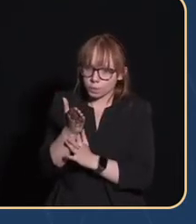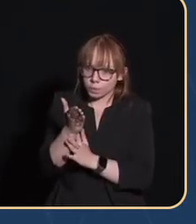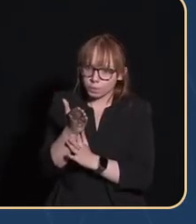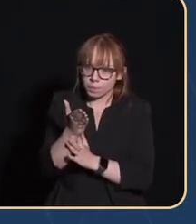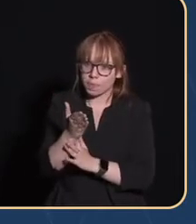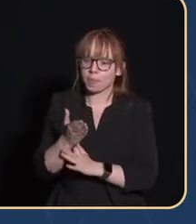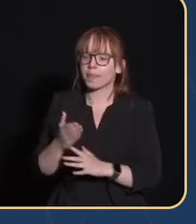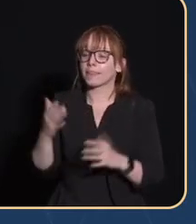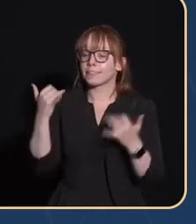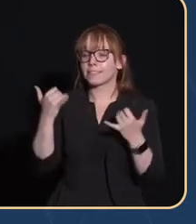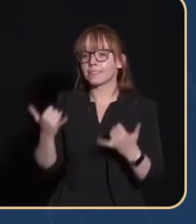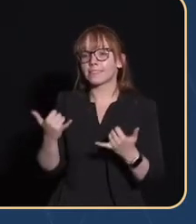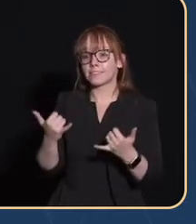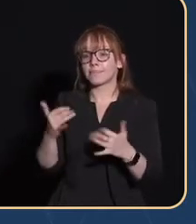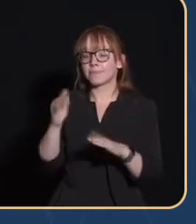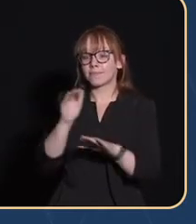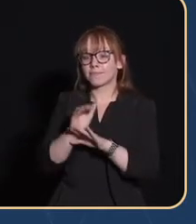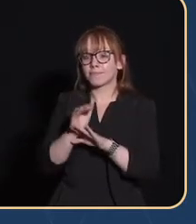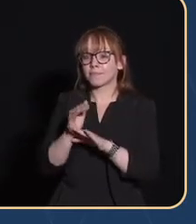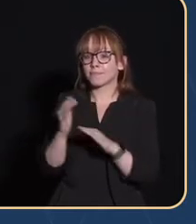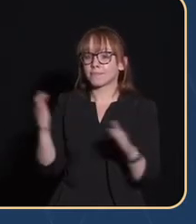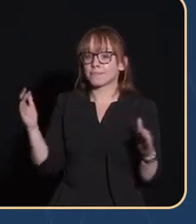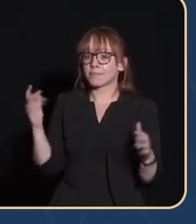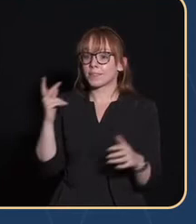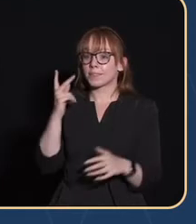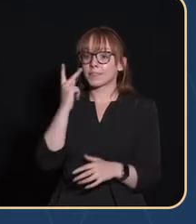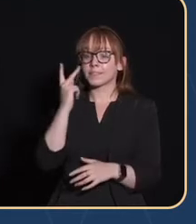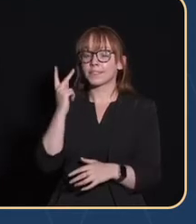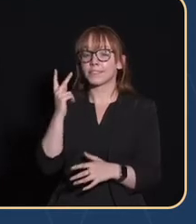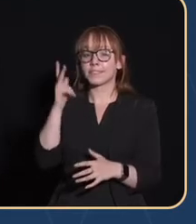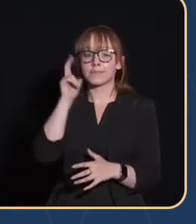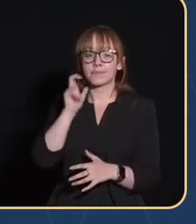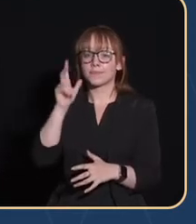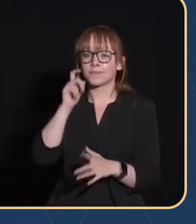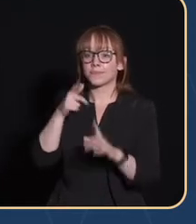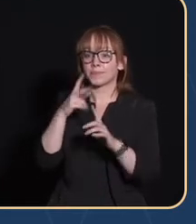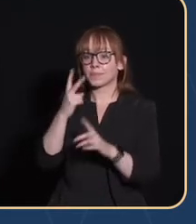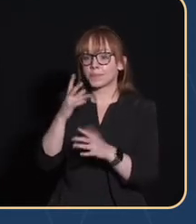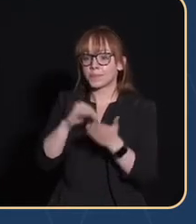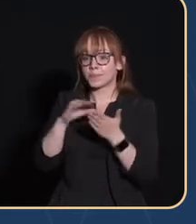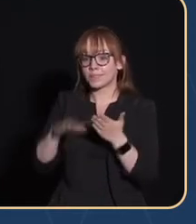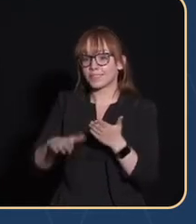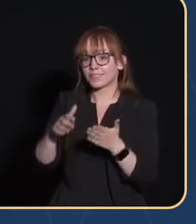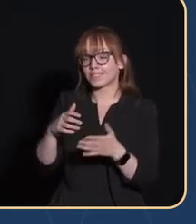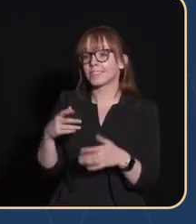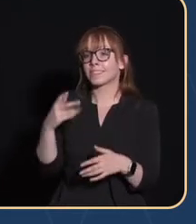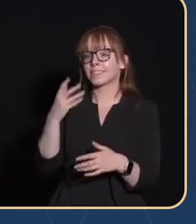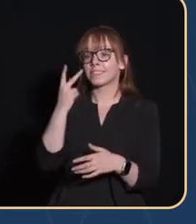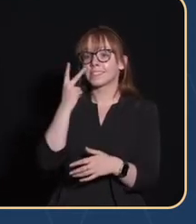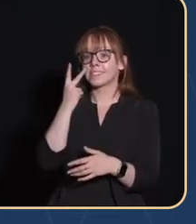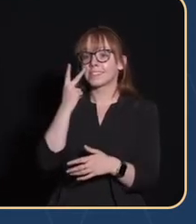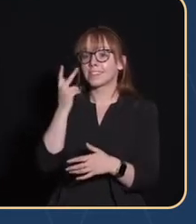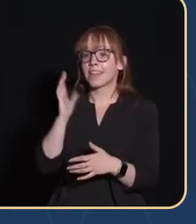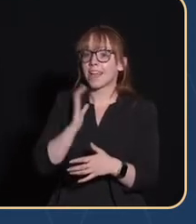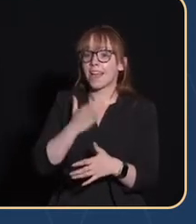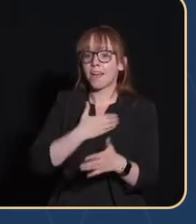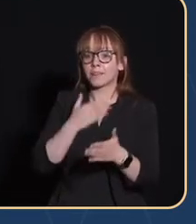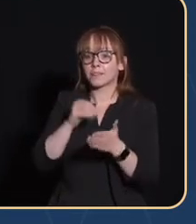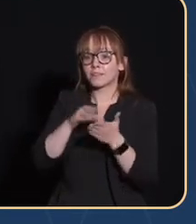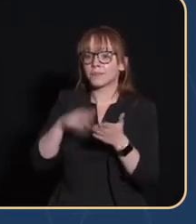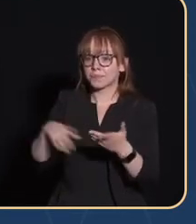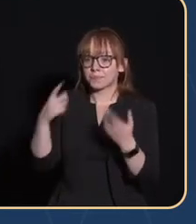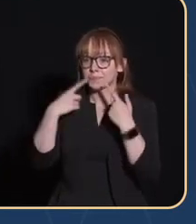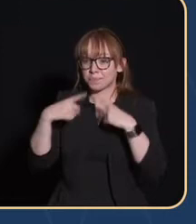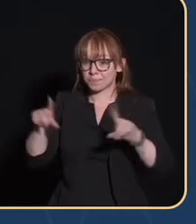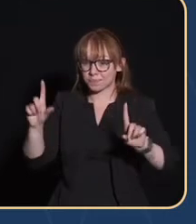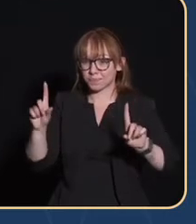two excellent student scholars and to see if we can pool together our dollars to help more dedicated students succeed. Many